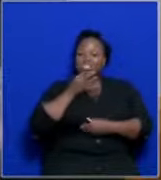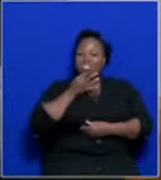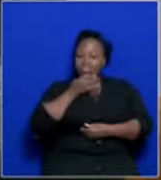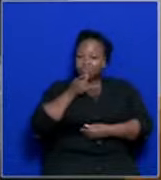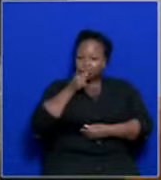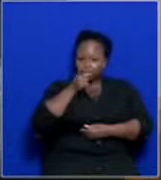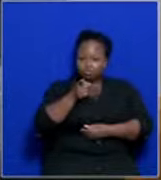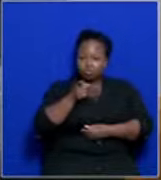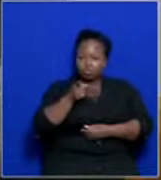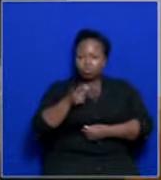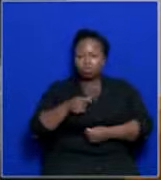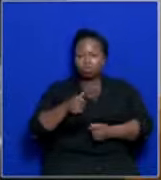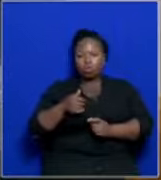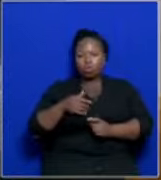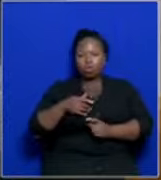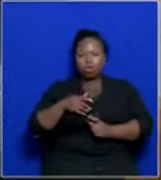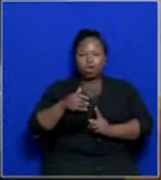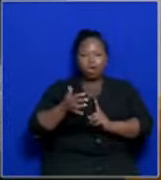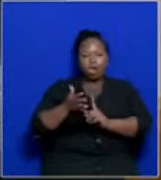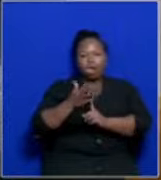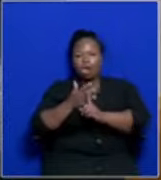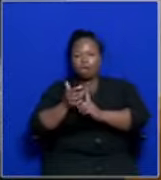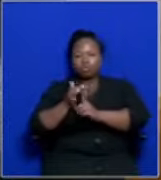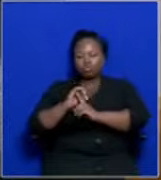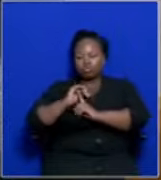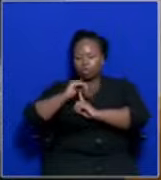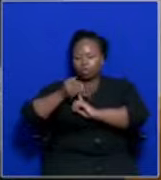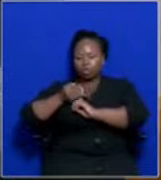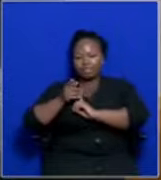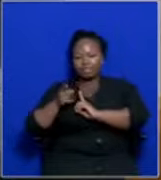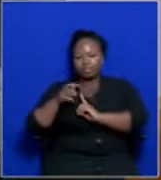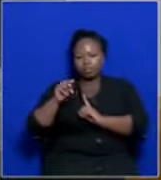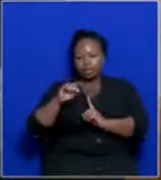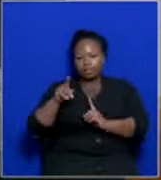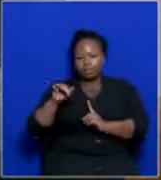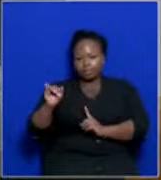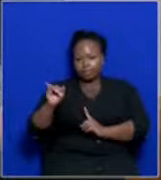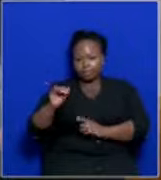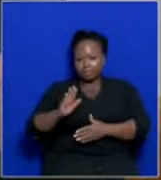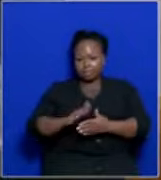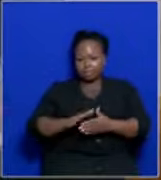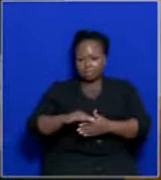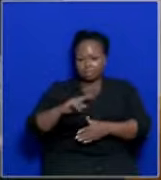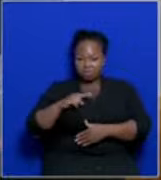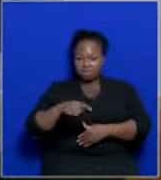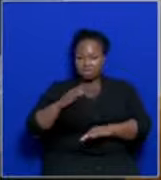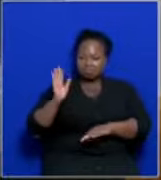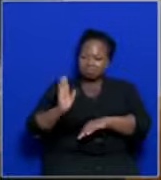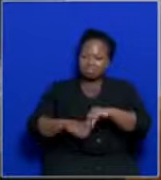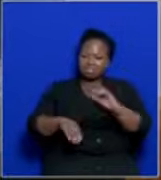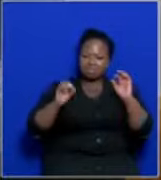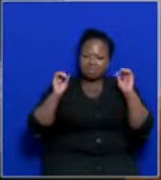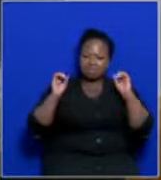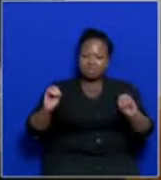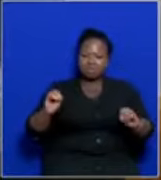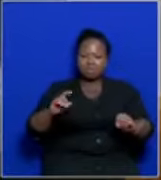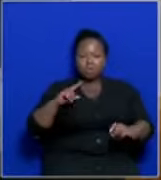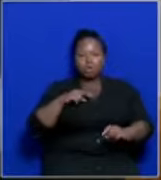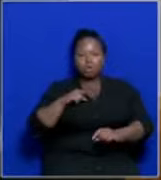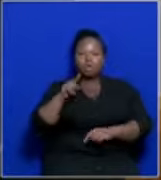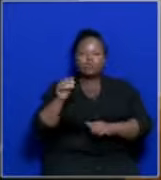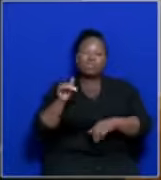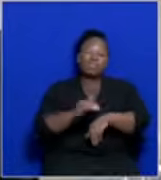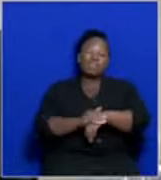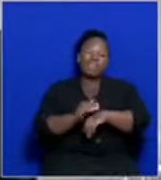to Mkhwanazi, and the reason why no action was being taken was because he was friendly with him.